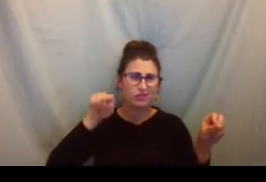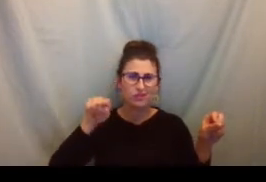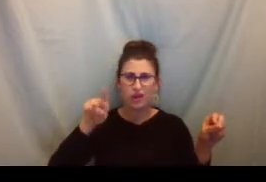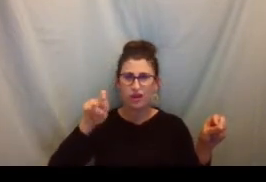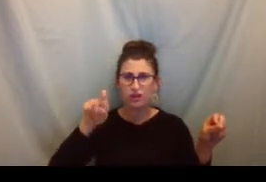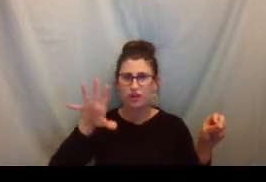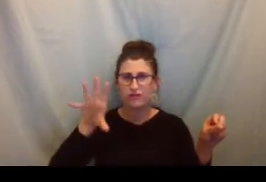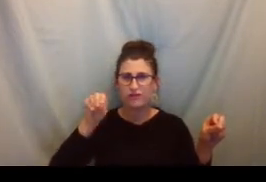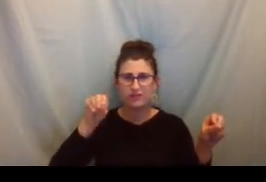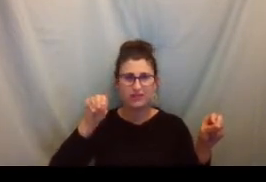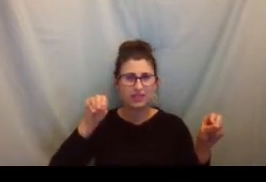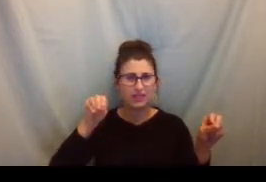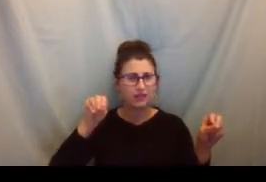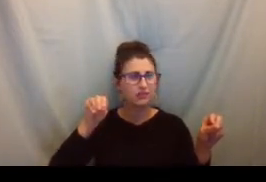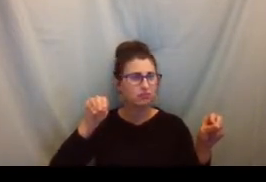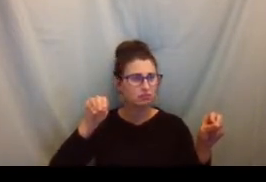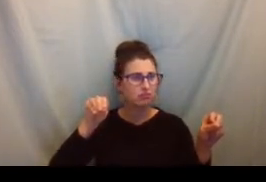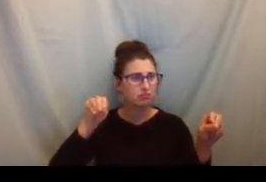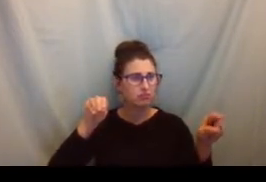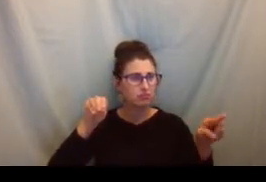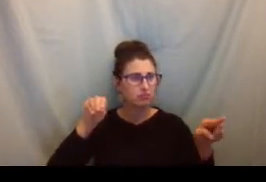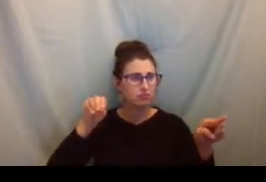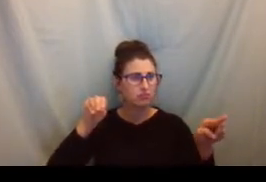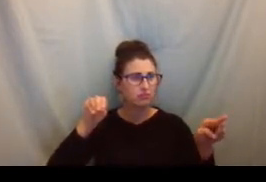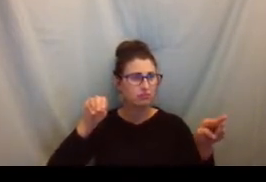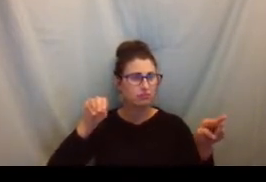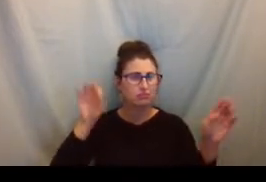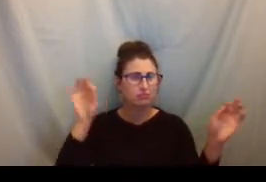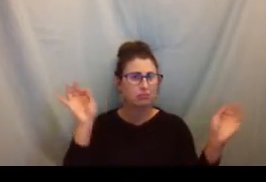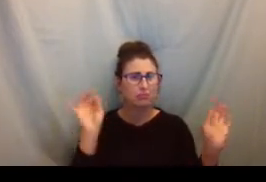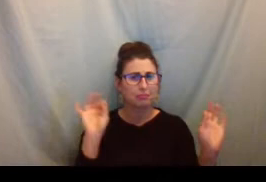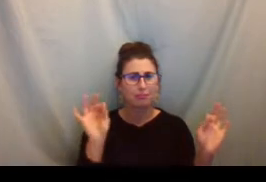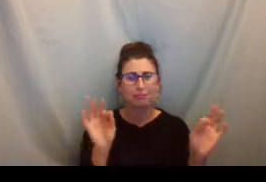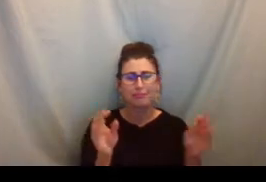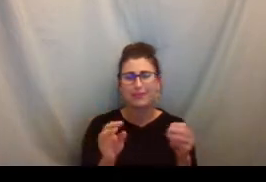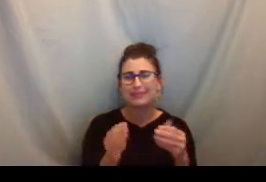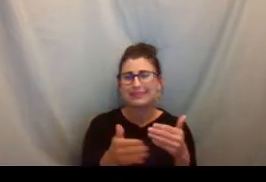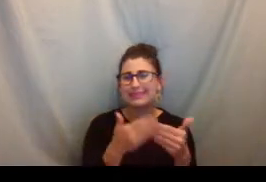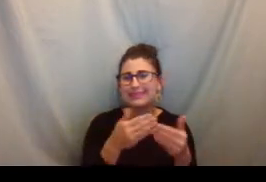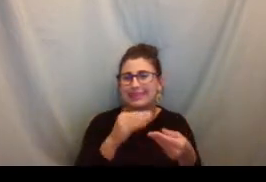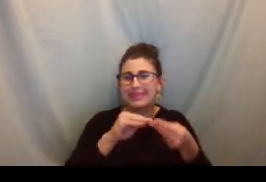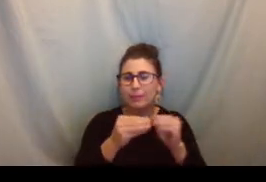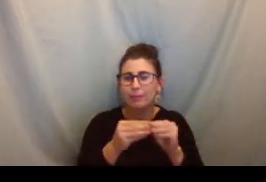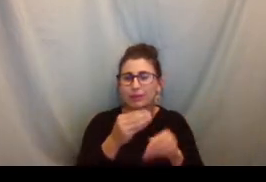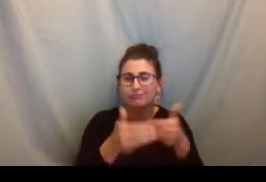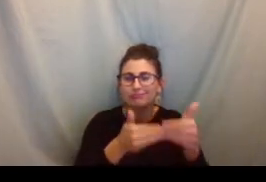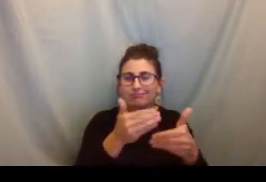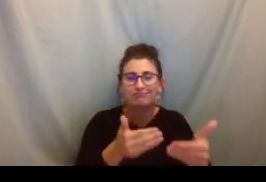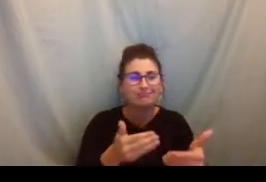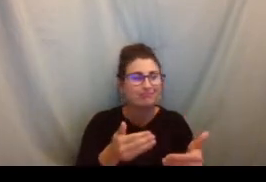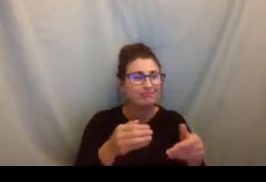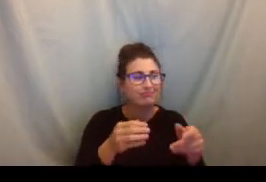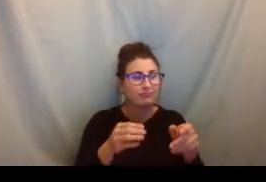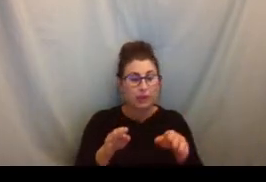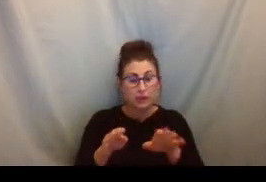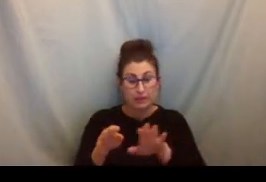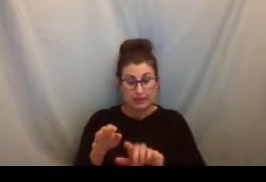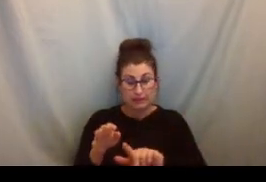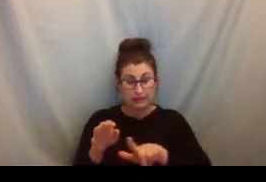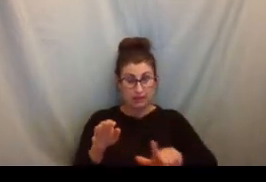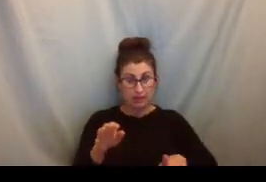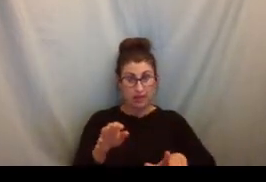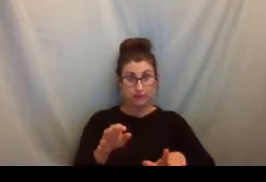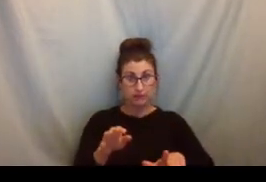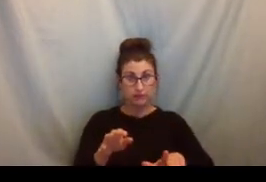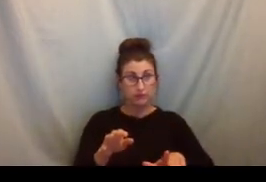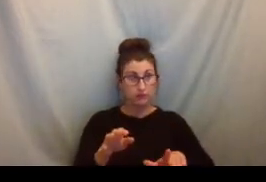be 150 degrees. These are very easy numbers to work with. So this is the bottom left. Bottom left over